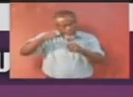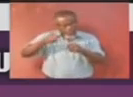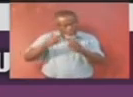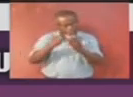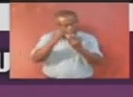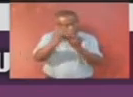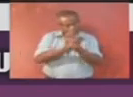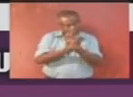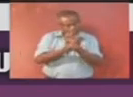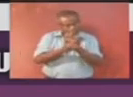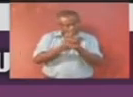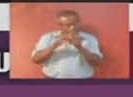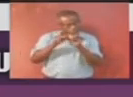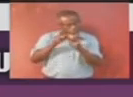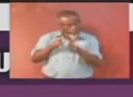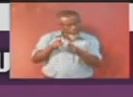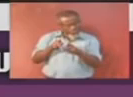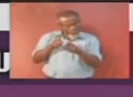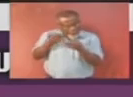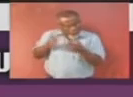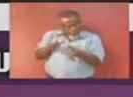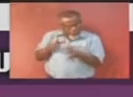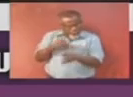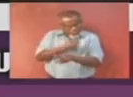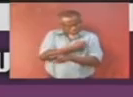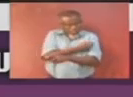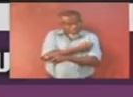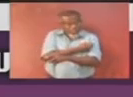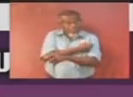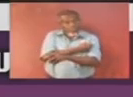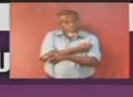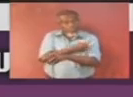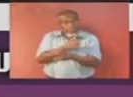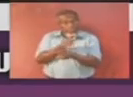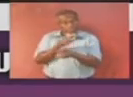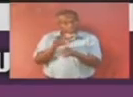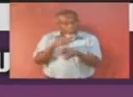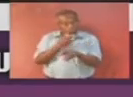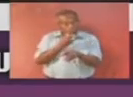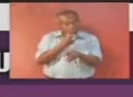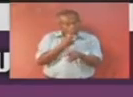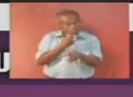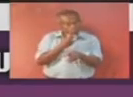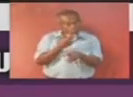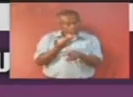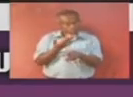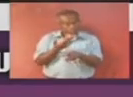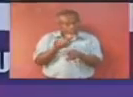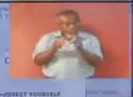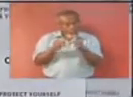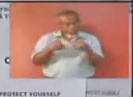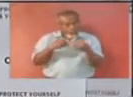that were vaccinated? And can that information be provided if we have these statistics?